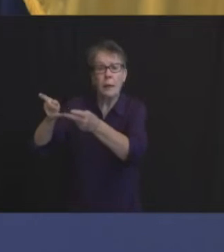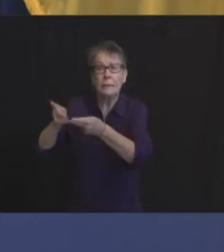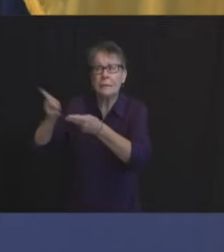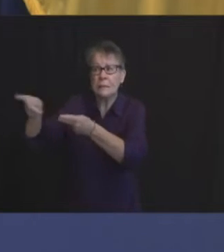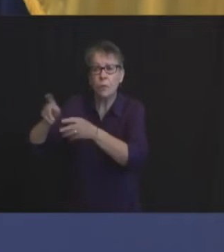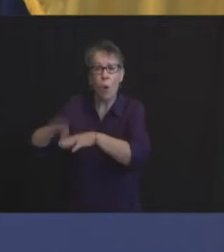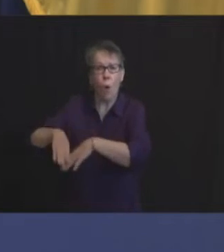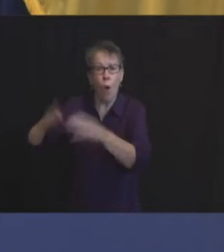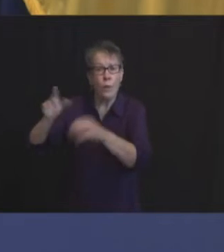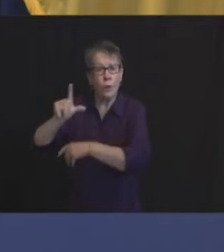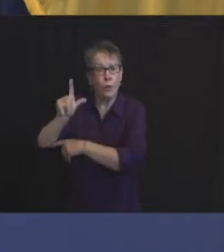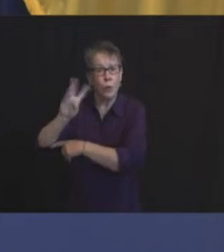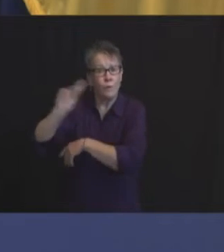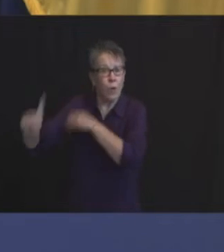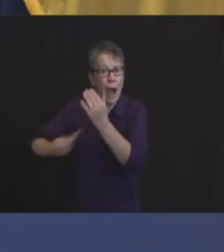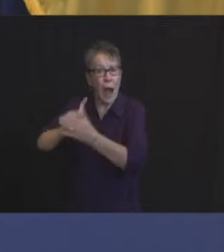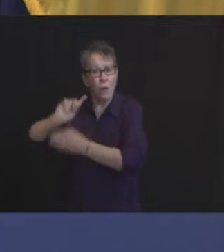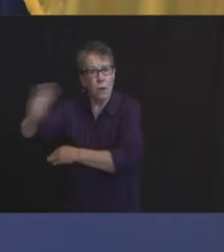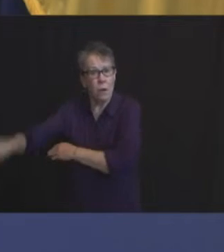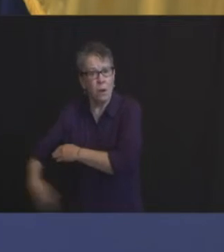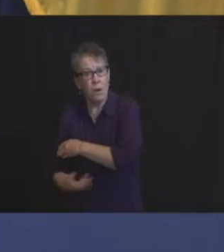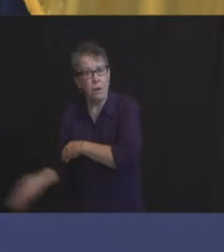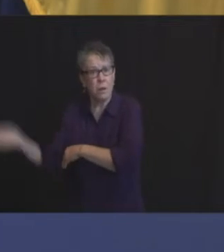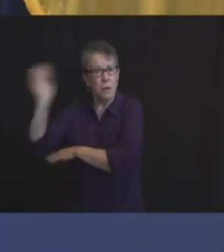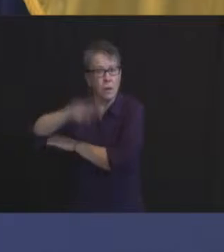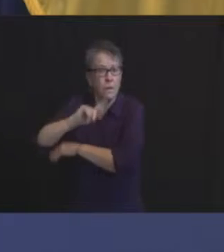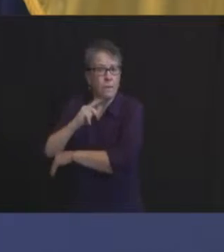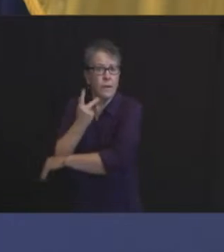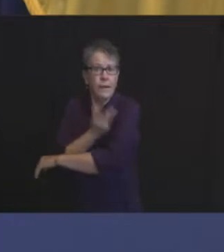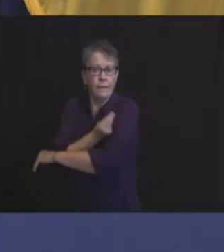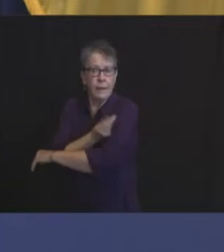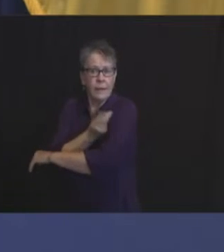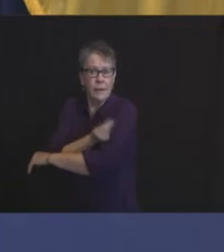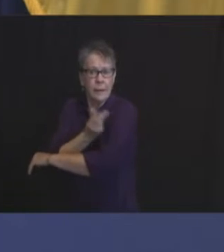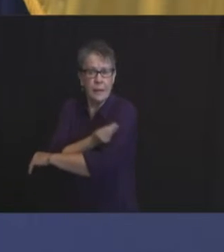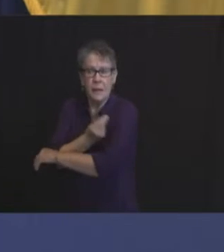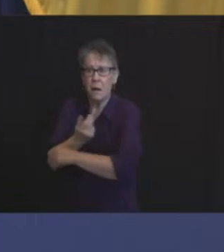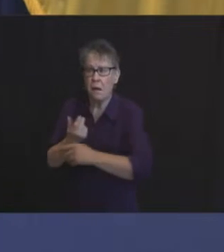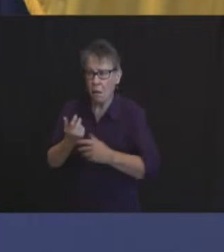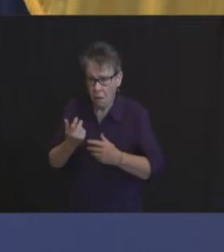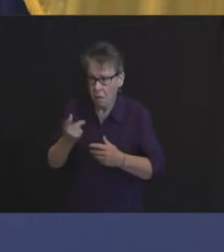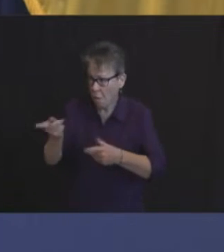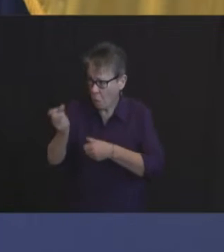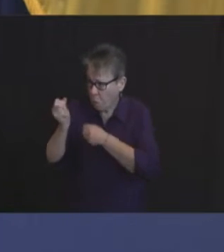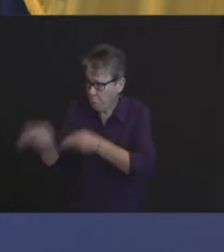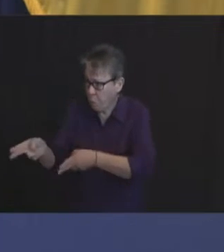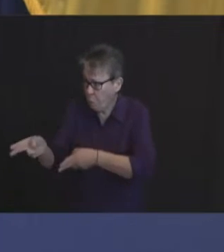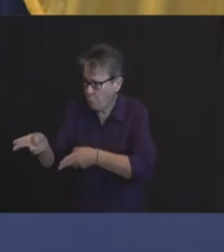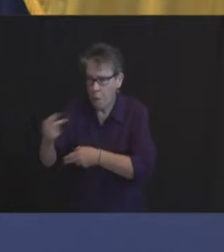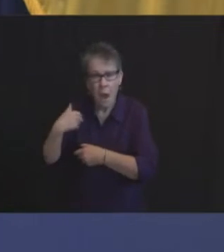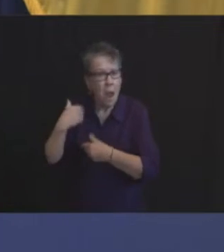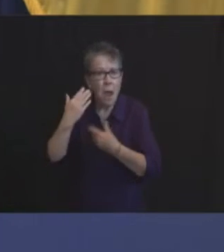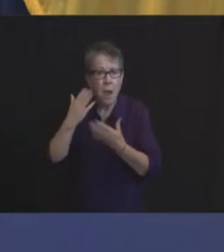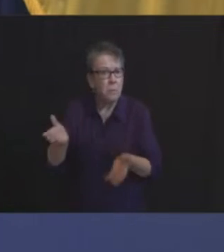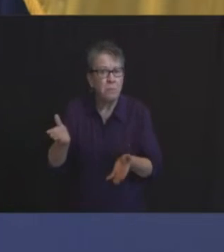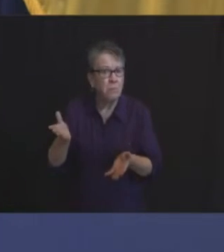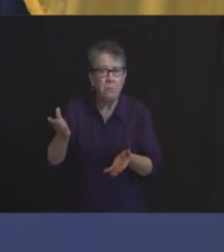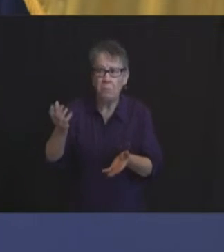need. For instance, we were in Gloucester, as we mentioned earlier, at Rowan College, fabulous campus, by the